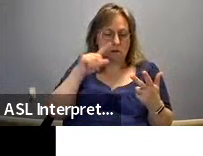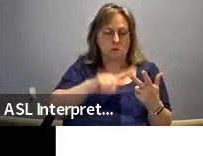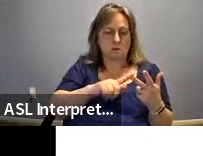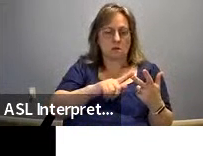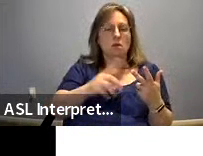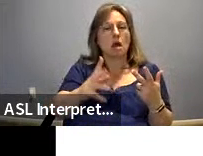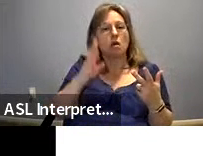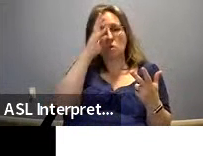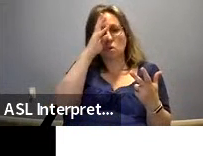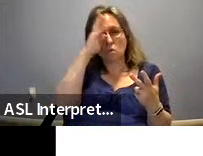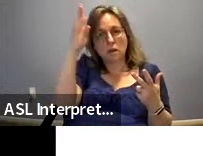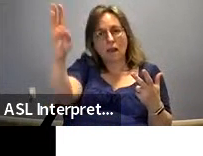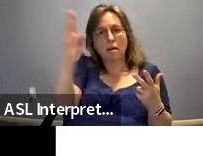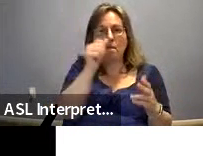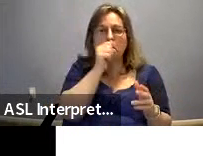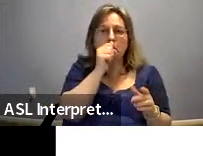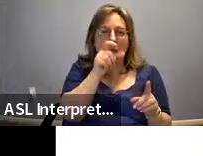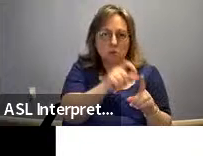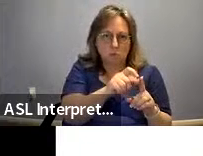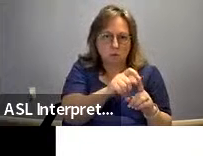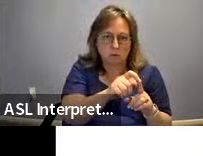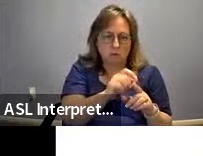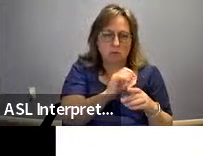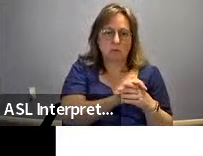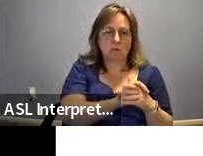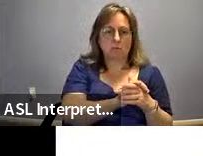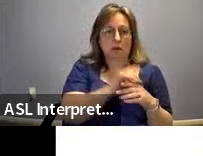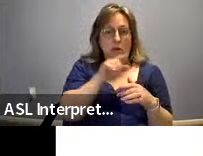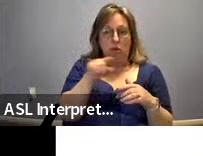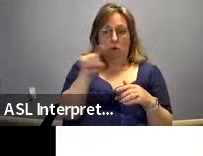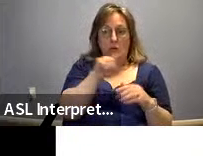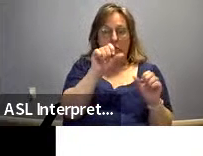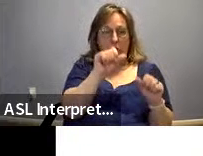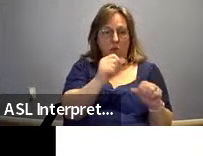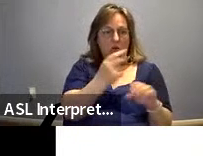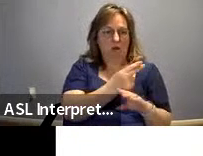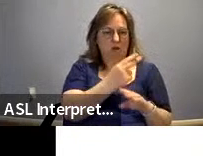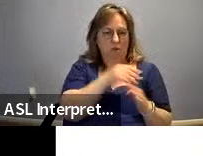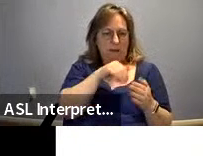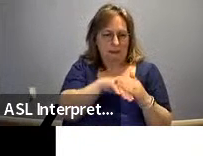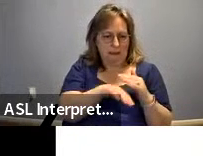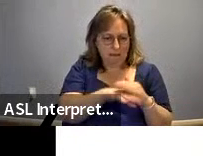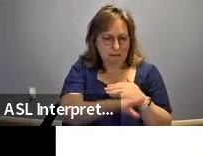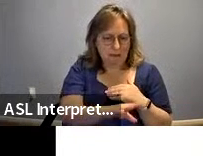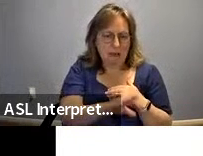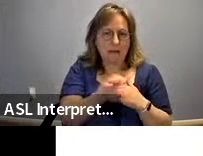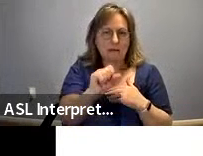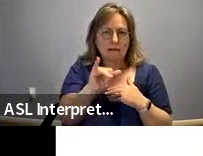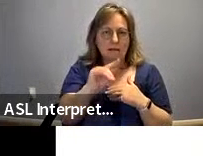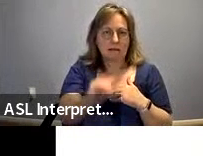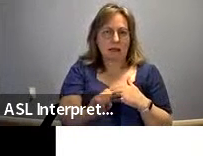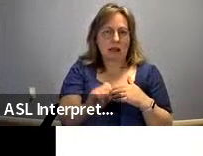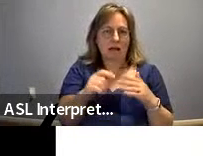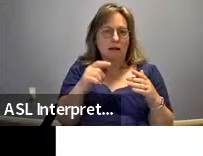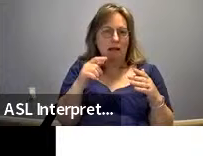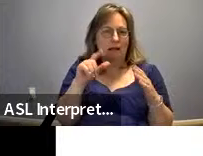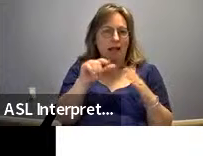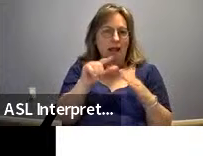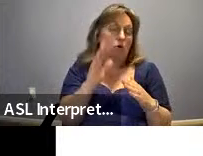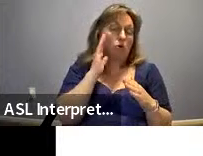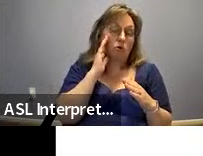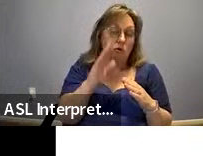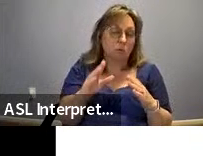and create a password that you can use to access the site later. You'll need to enter the password